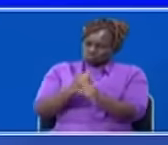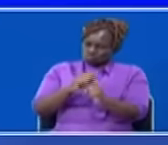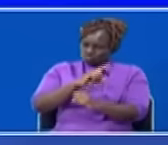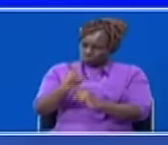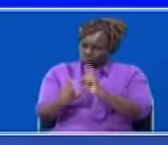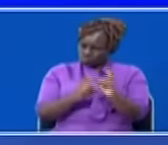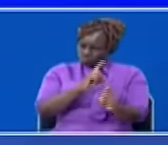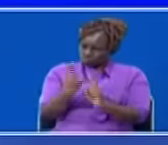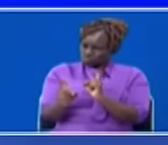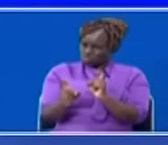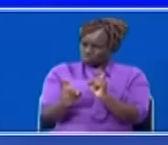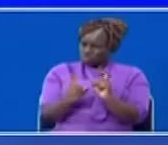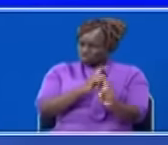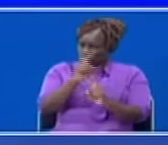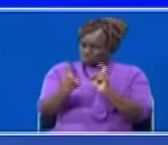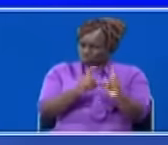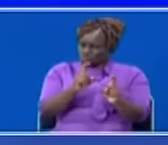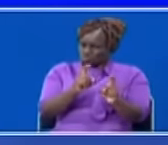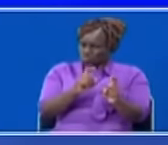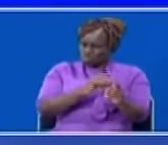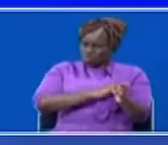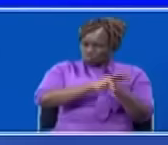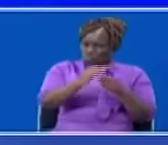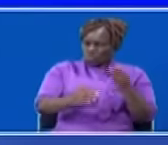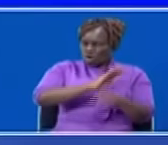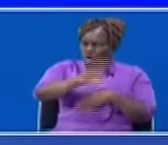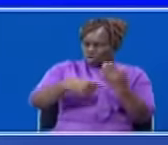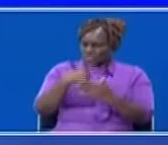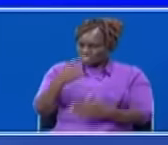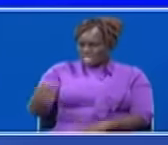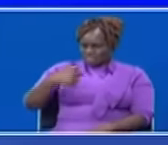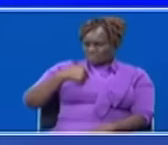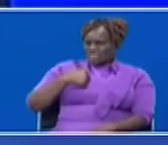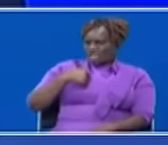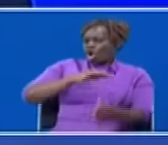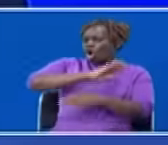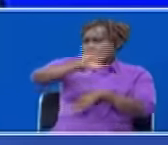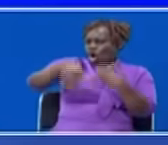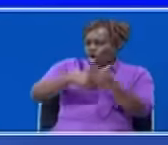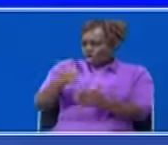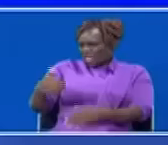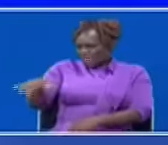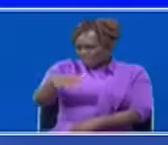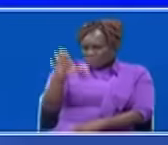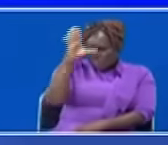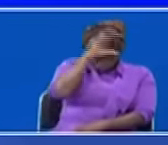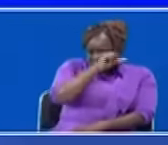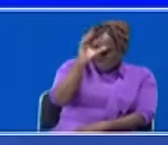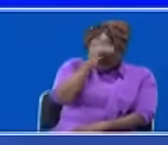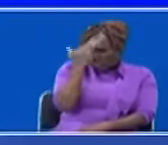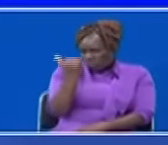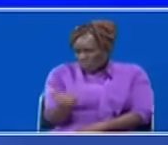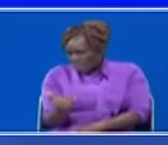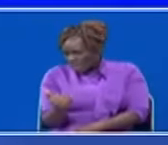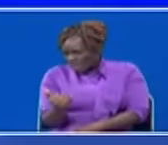do an inquisition that covers all these and tell me why were all these leaders missing in action. All right. Okay. And